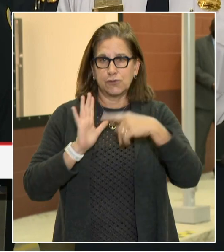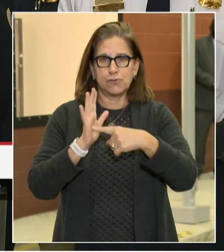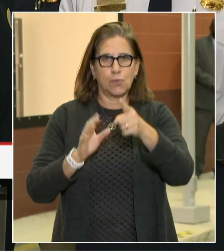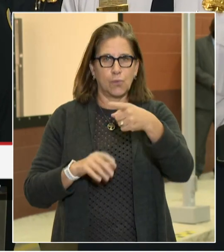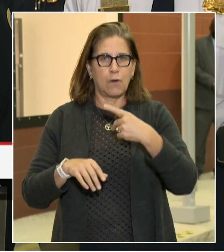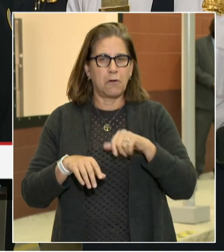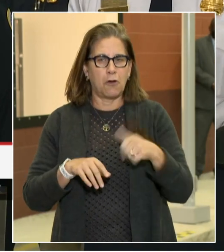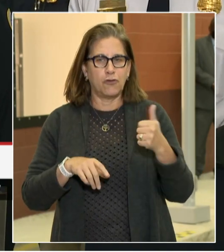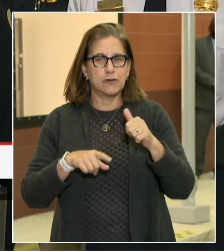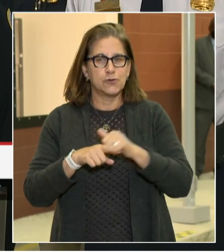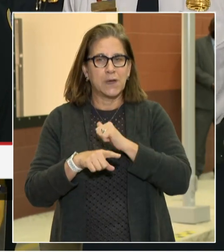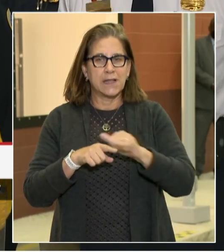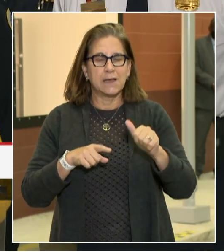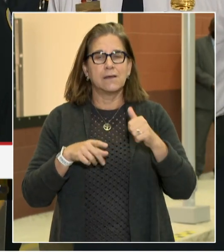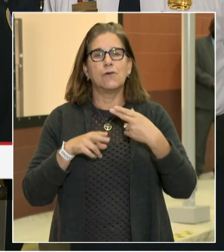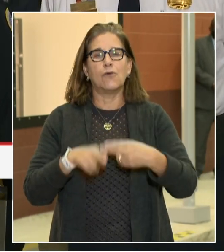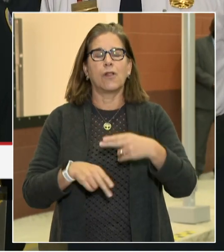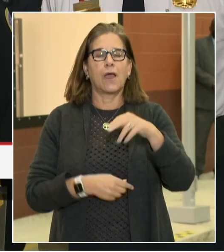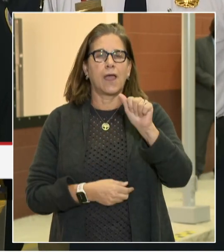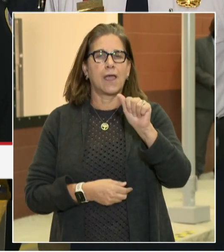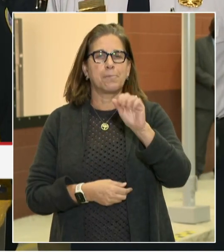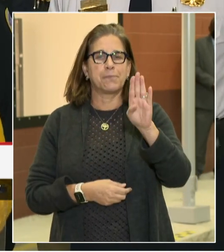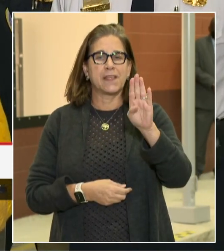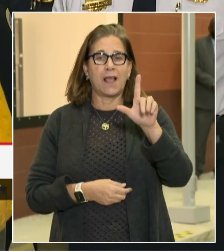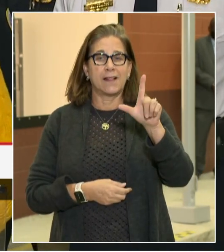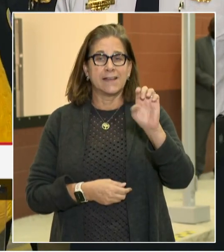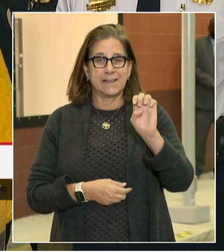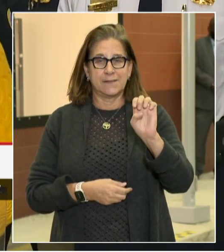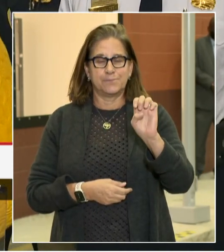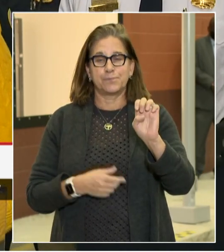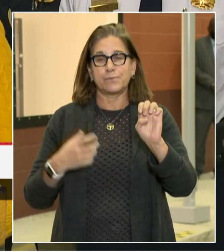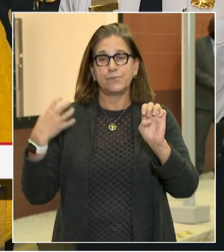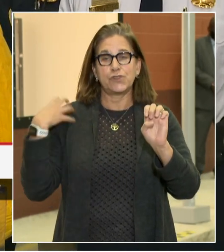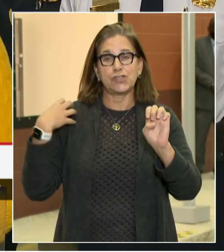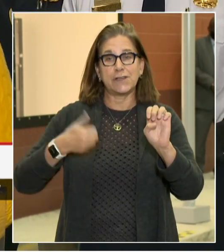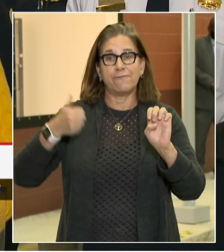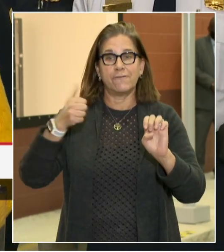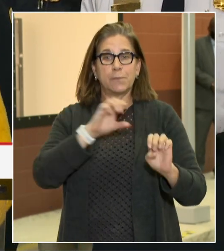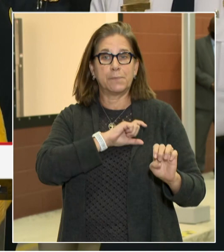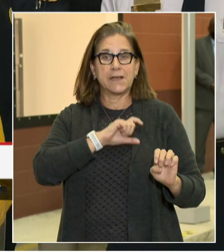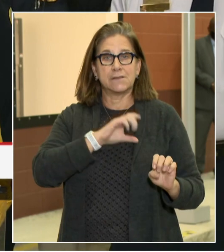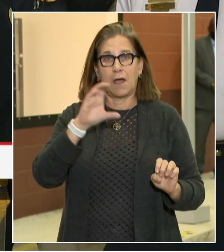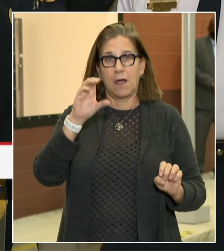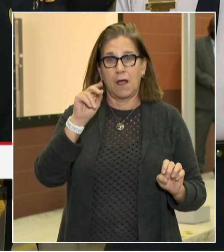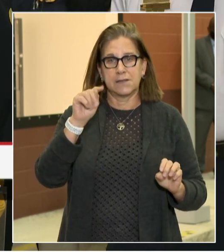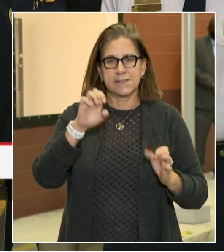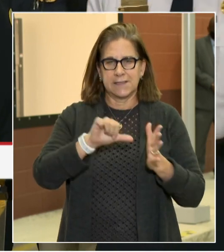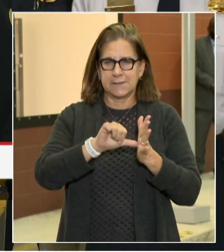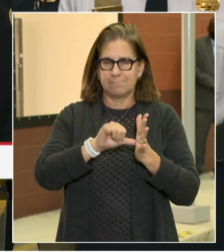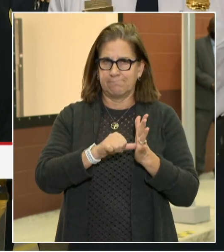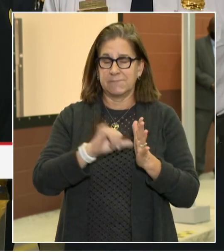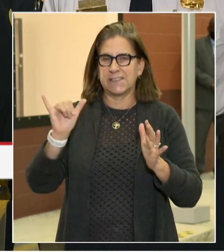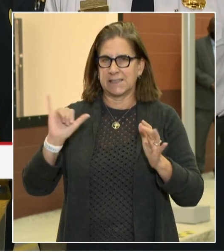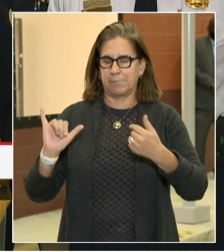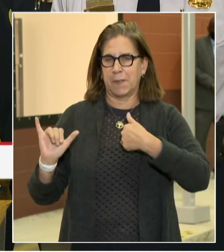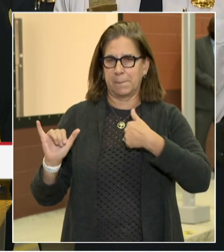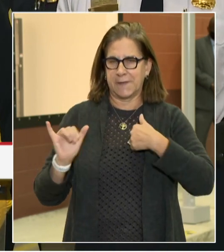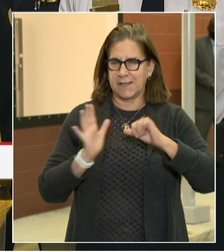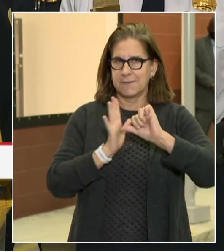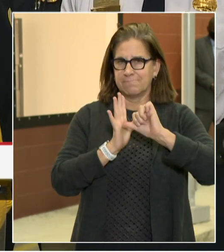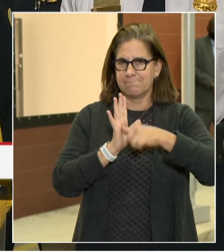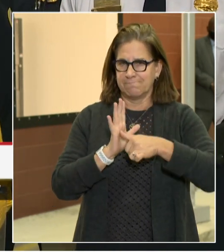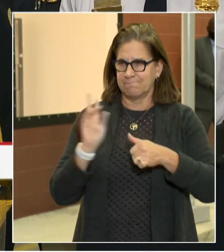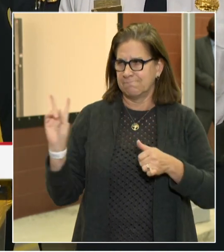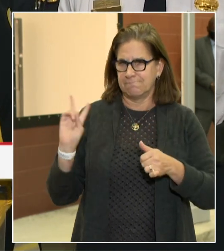me say it, and Chief Conti says it. Our standards for how our police interact with the public is